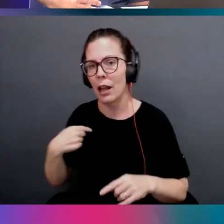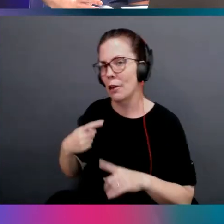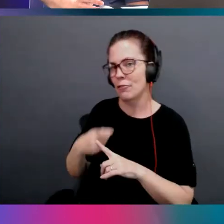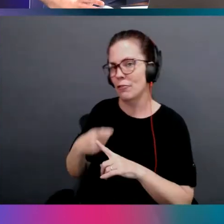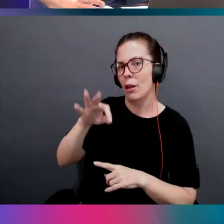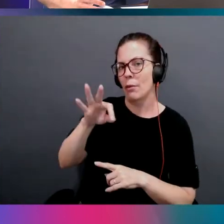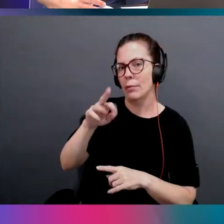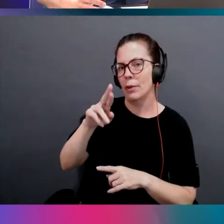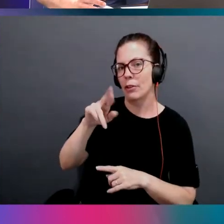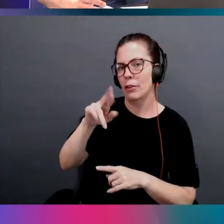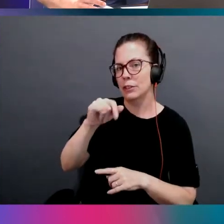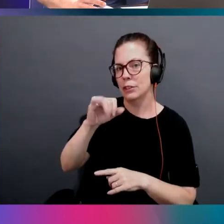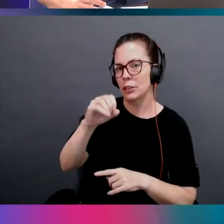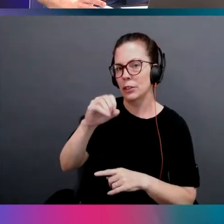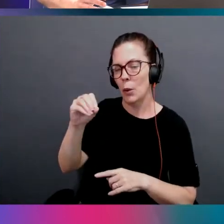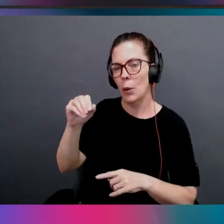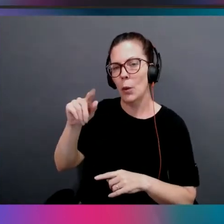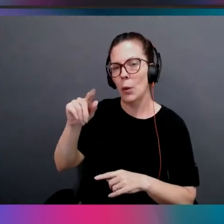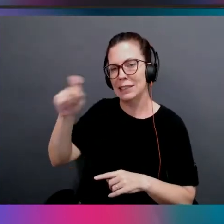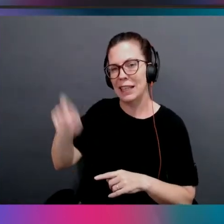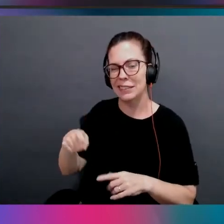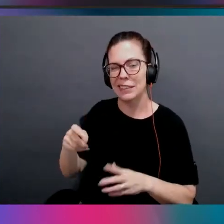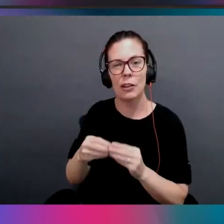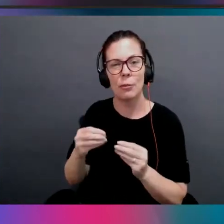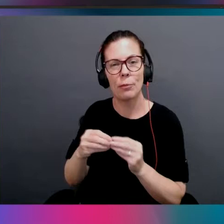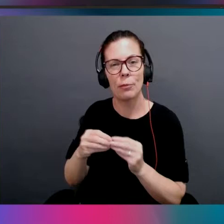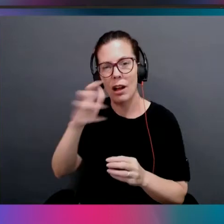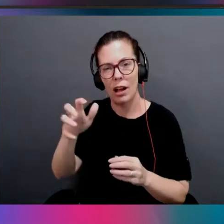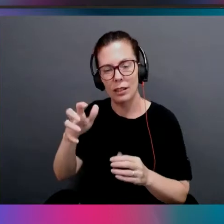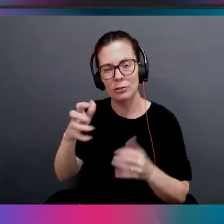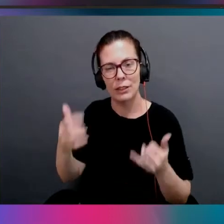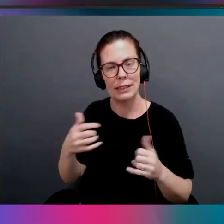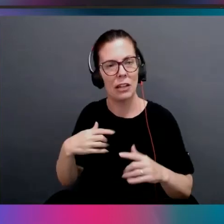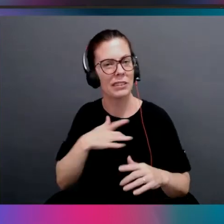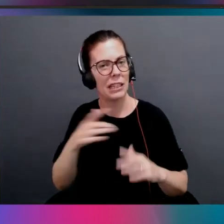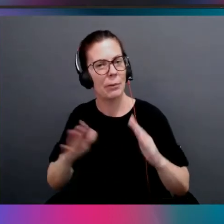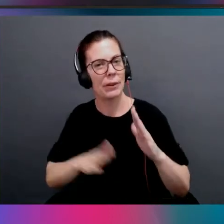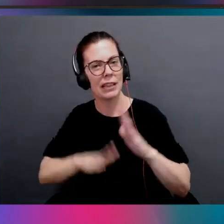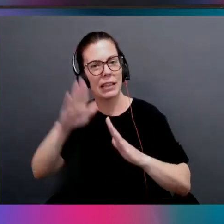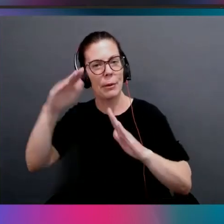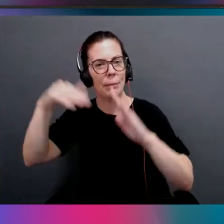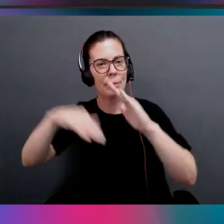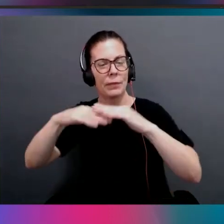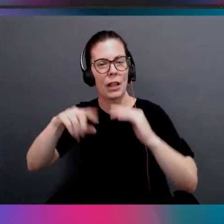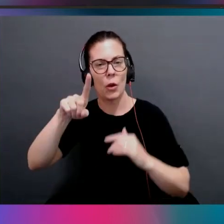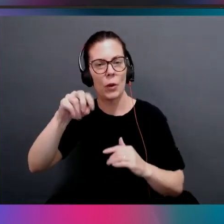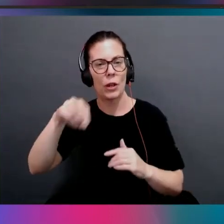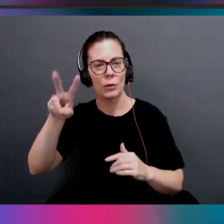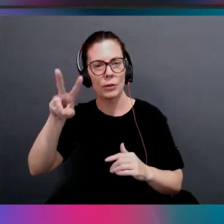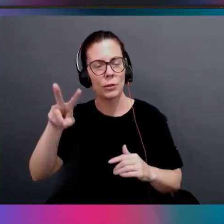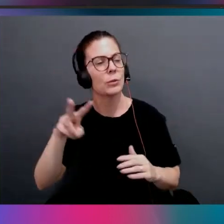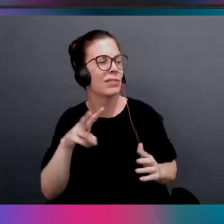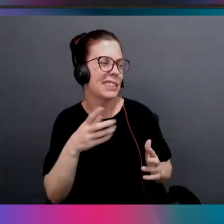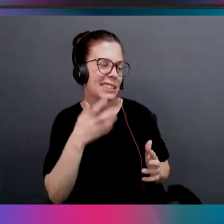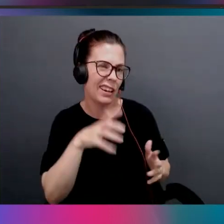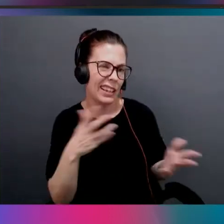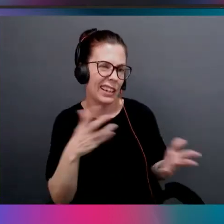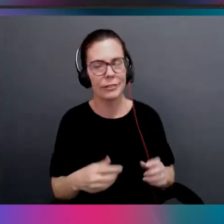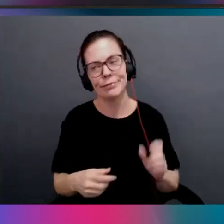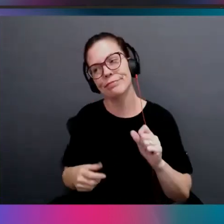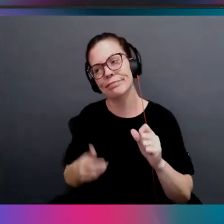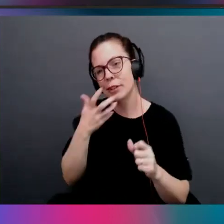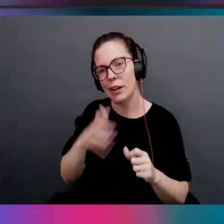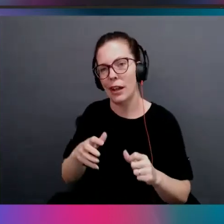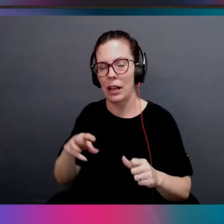little bit hotter than Vegas right now. Typically peaking around 102. Ooh, yeah. It's a little hot out here too, but it's pretty hot here. Back in Wisconsin, I have no